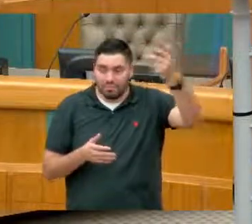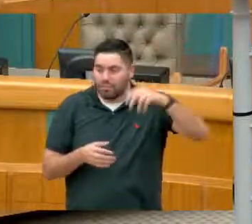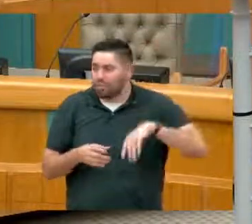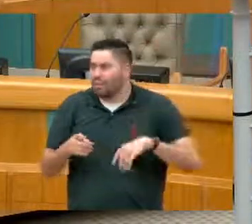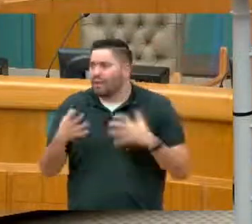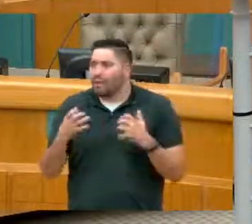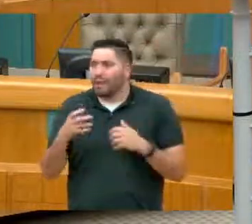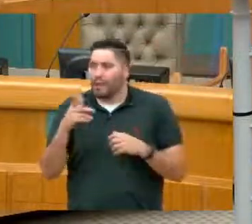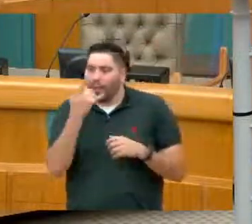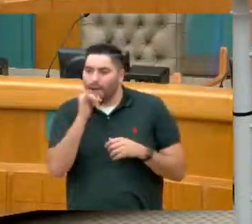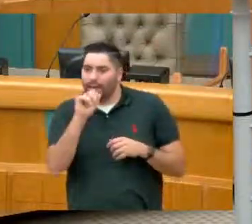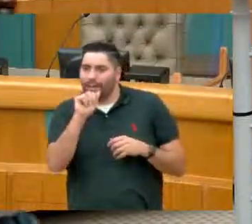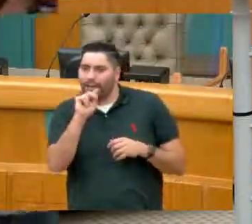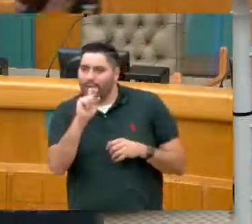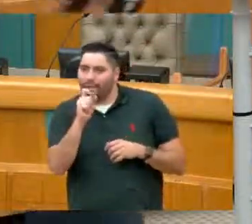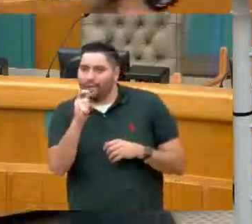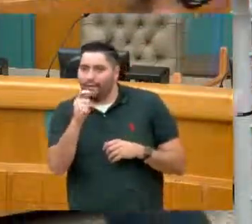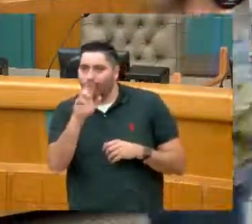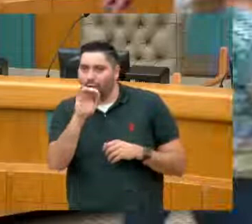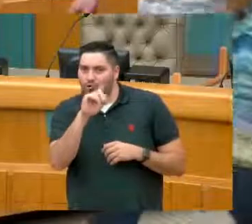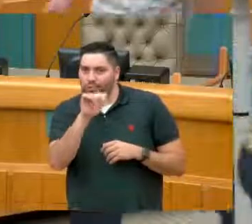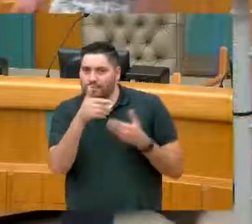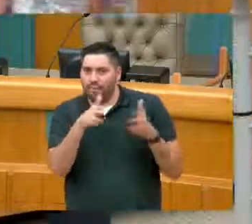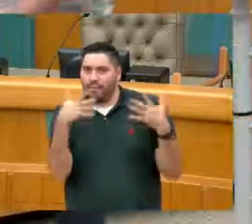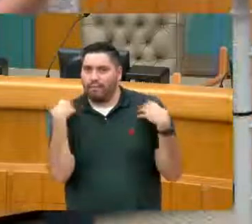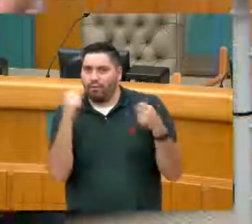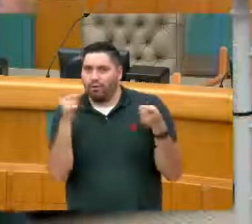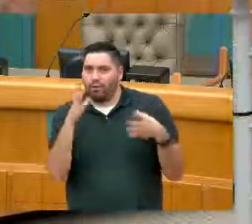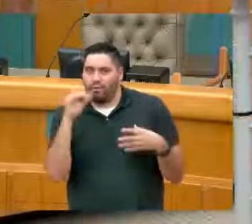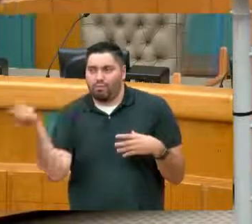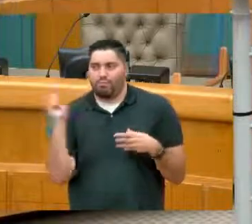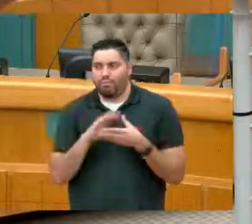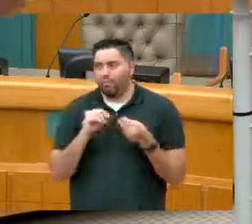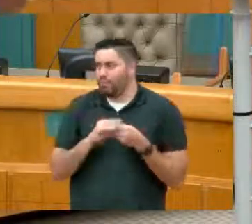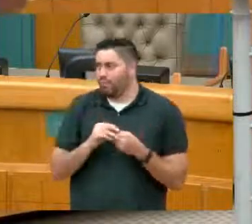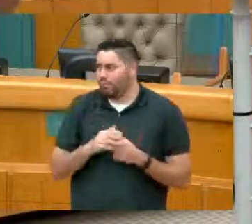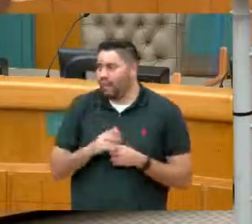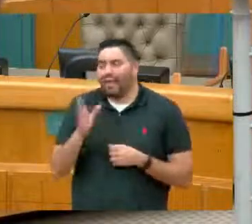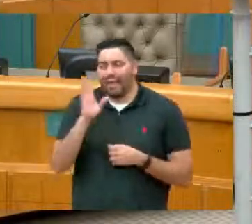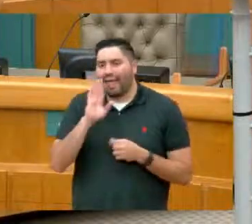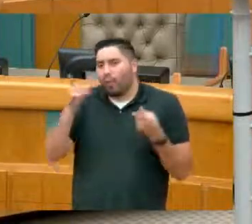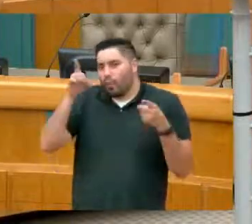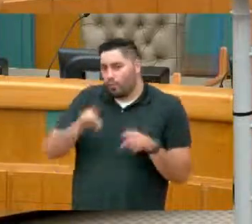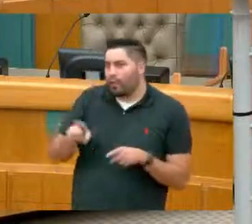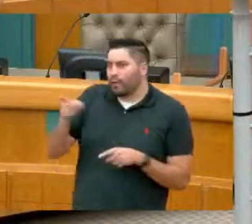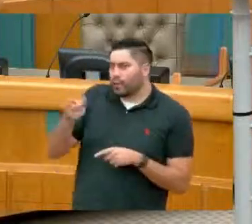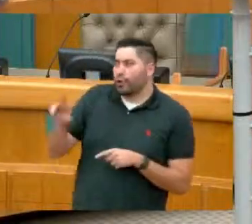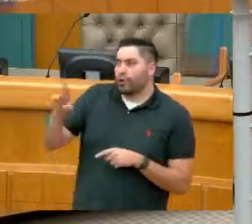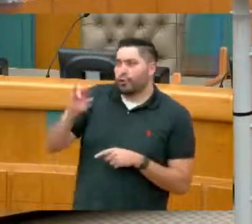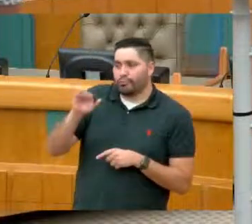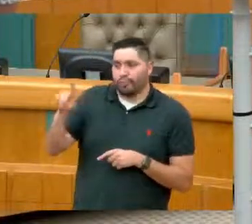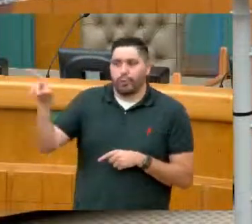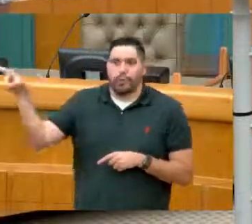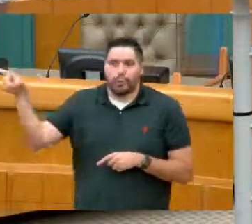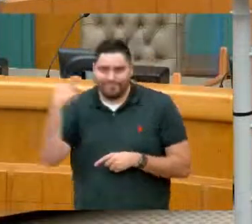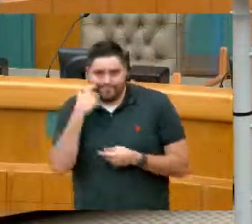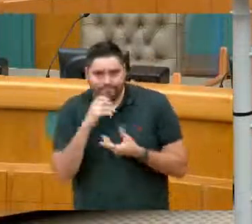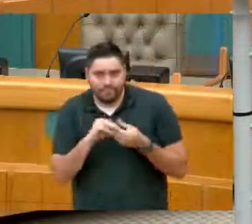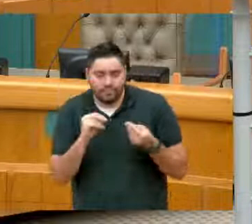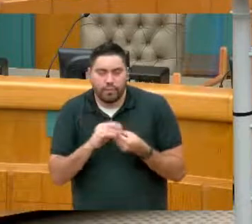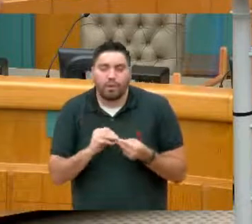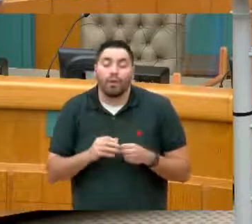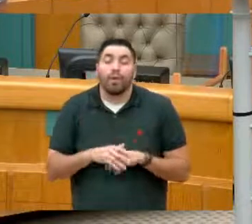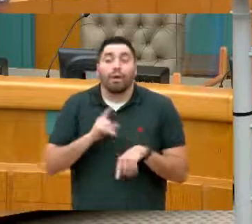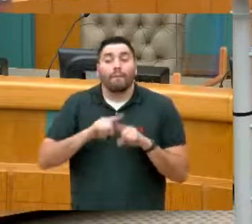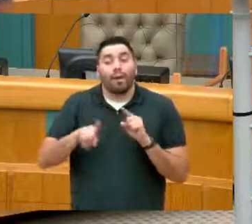time will tell. I mean, if you look at it, there's a clear geographic pattern across the United States, not just in Texas, where the farther north you